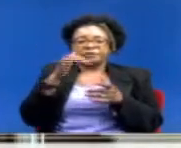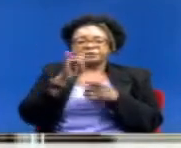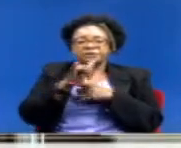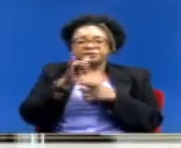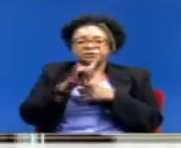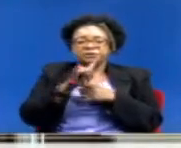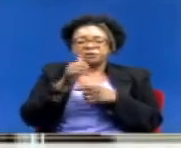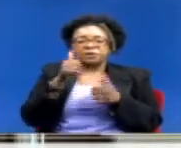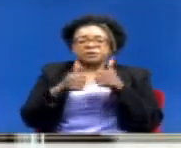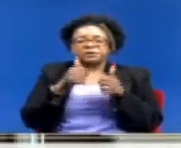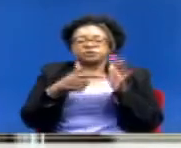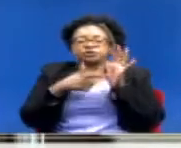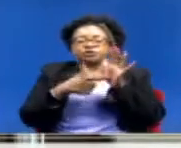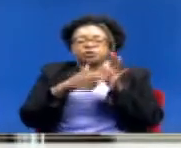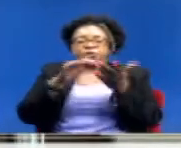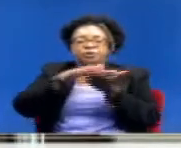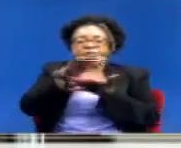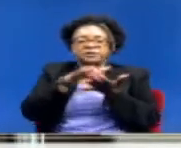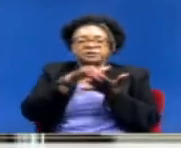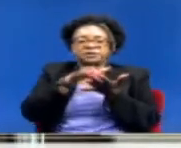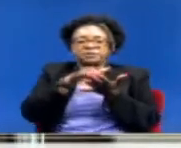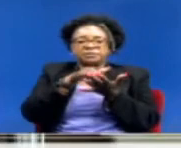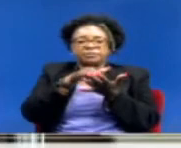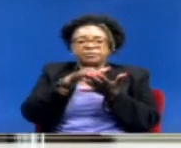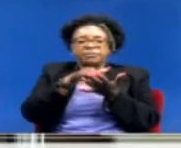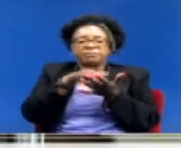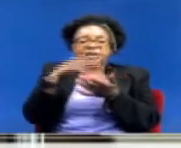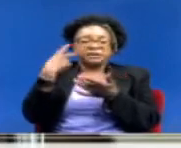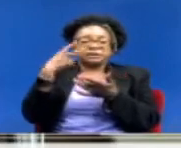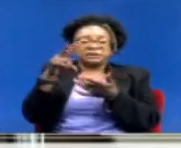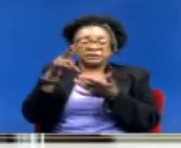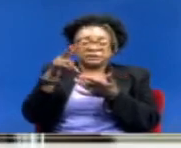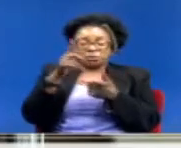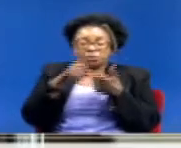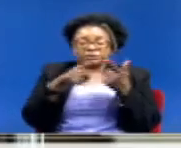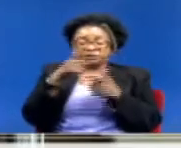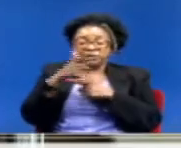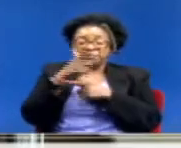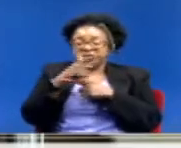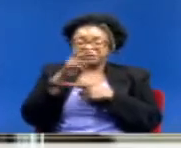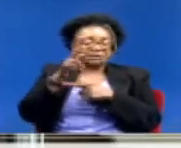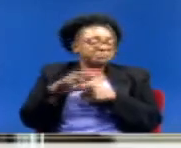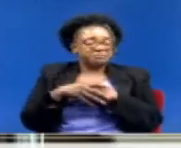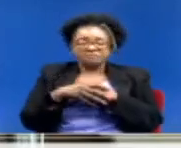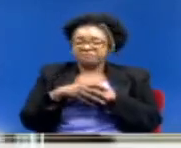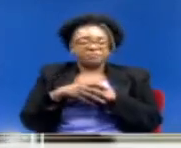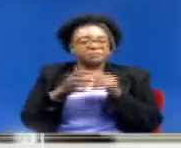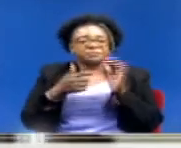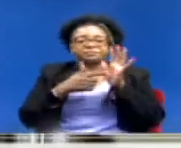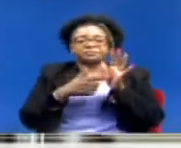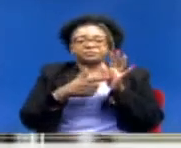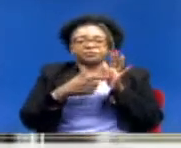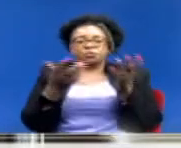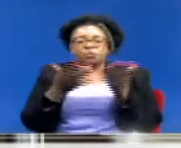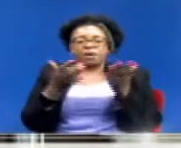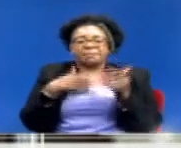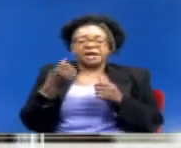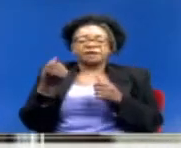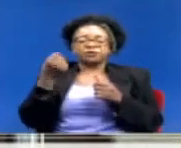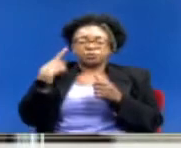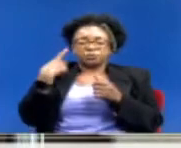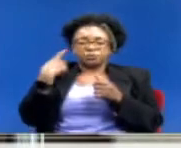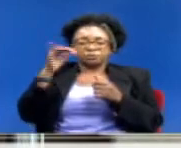me the center. Like, I don't see what the camera is seeing, but it just shows me a point where I know that's the middle